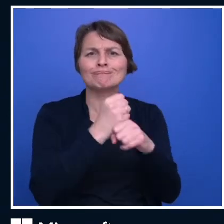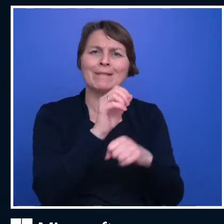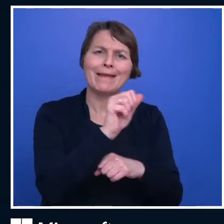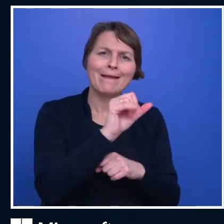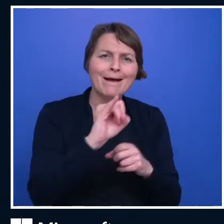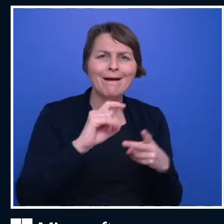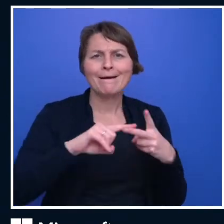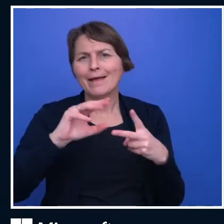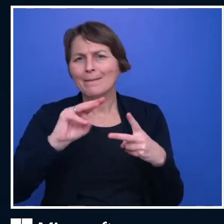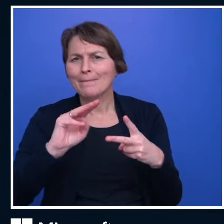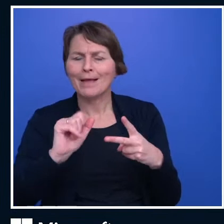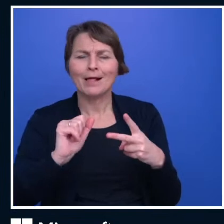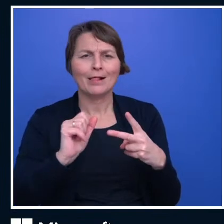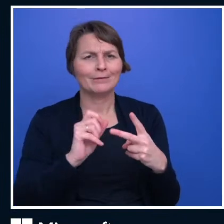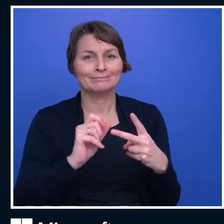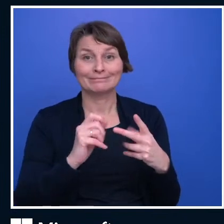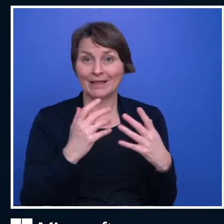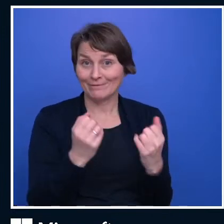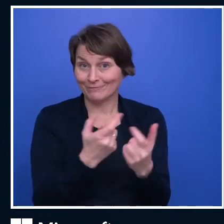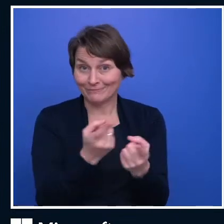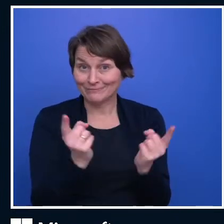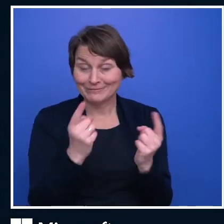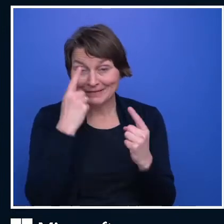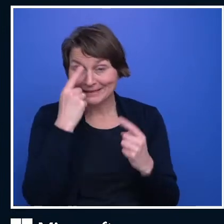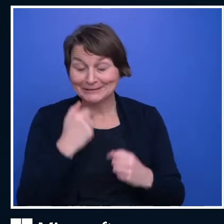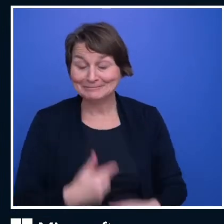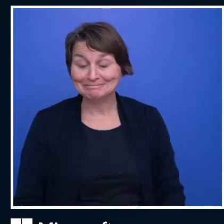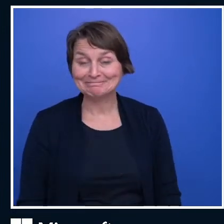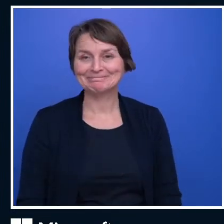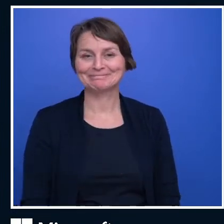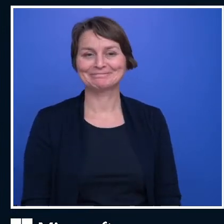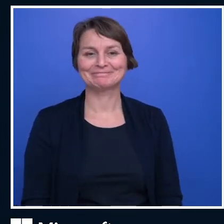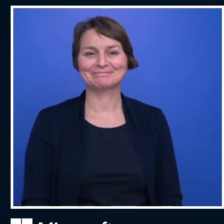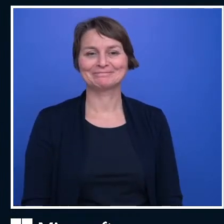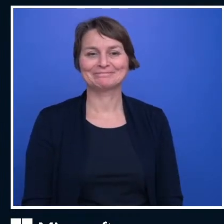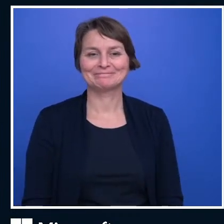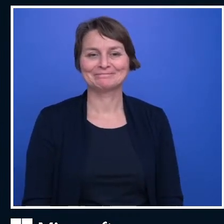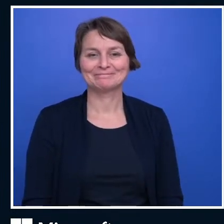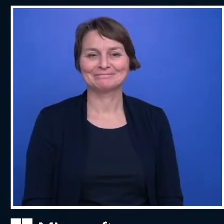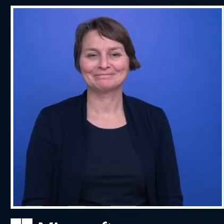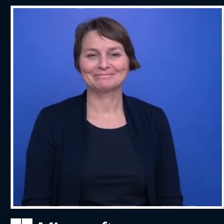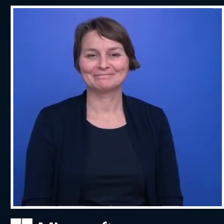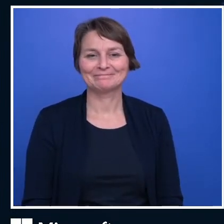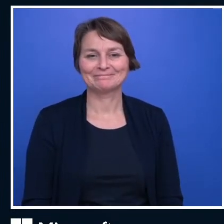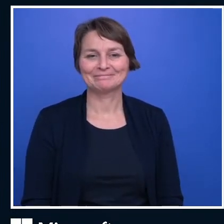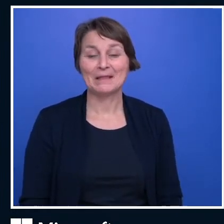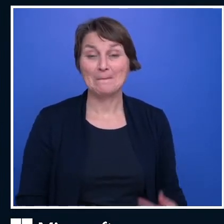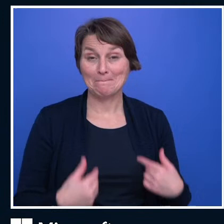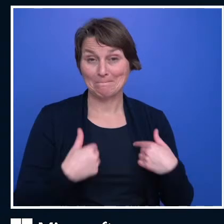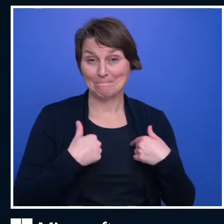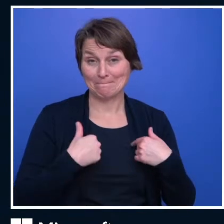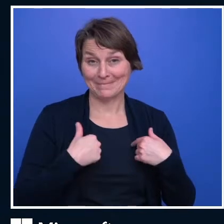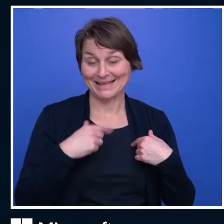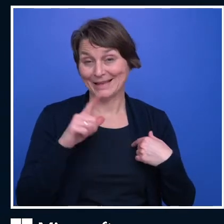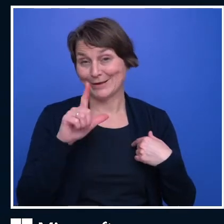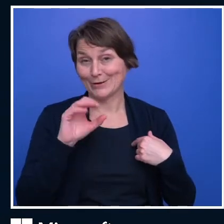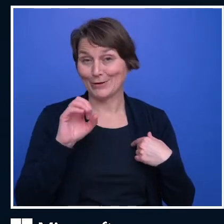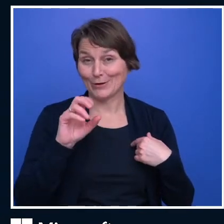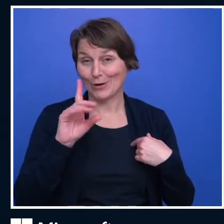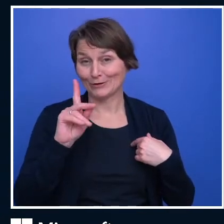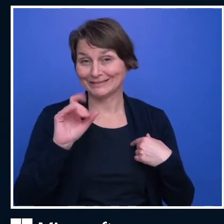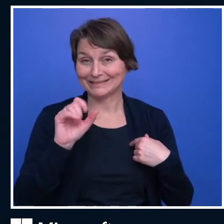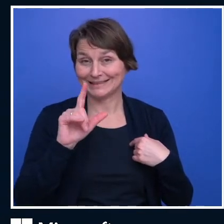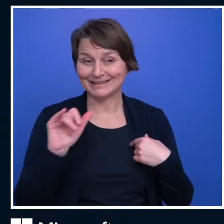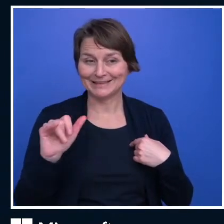that? I think I could input on that. I feel like, honestly, I